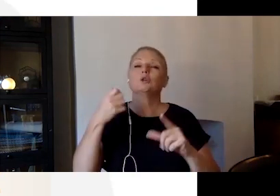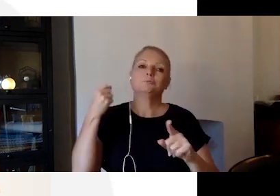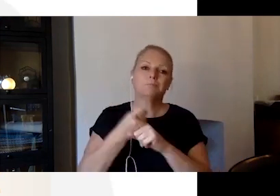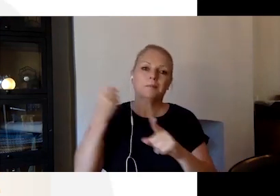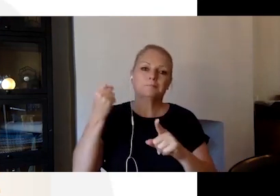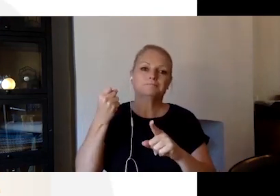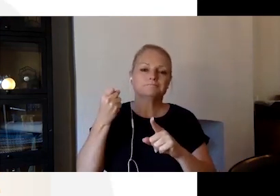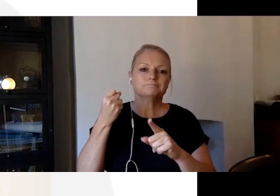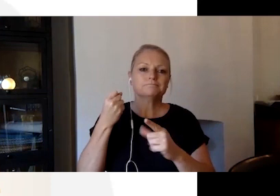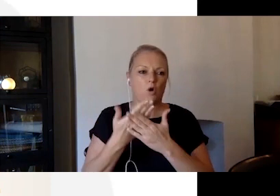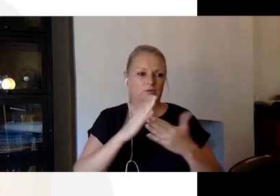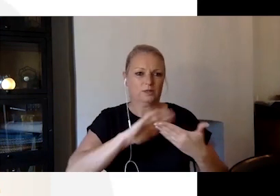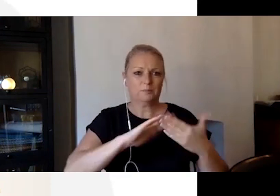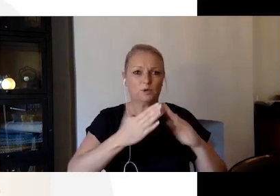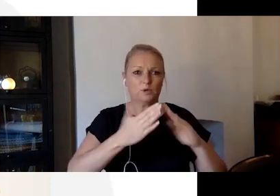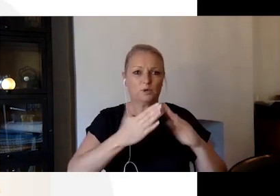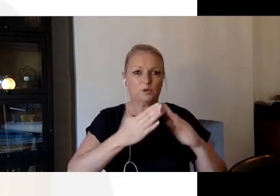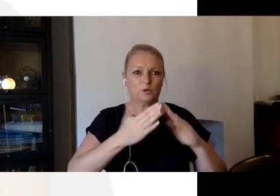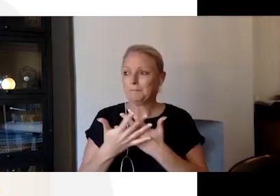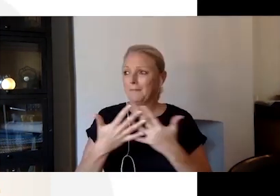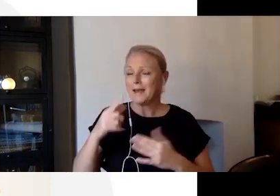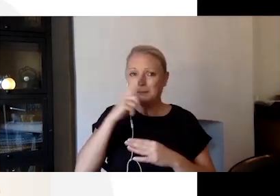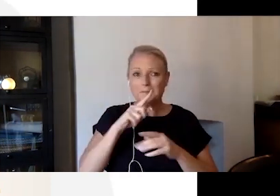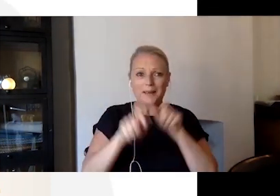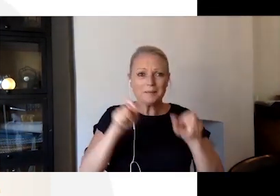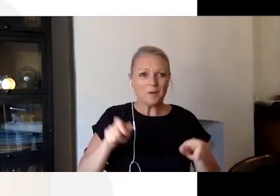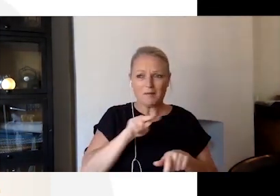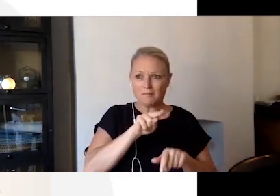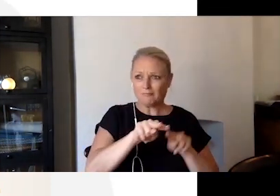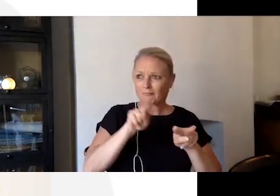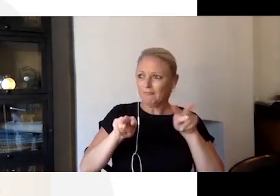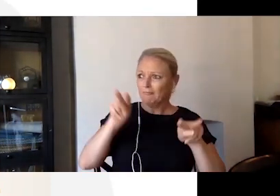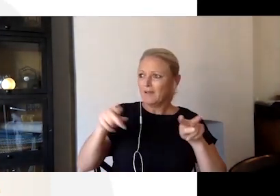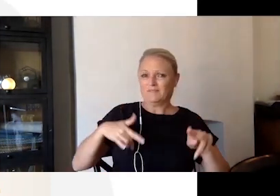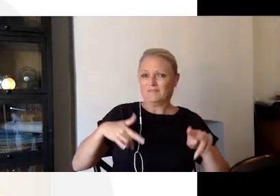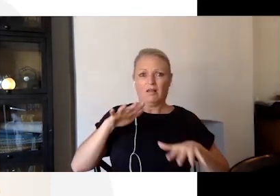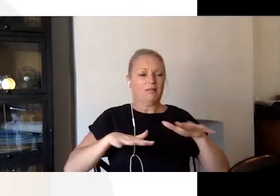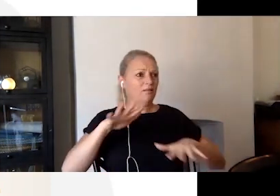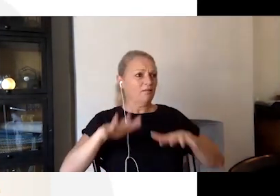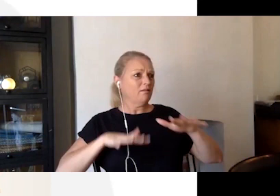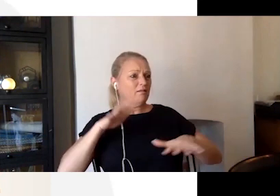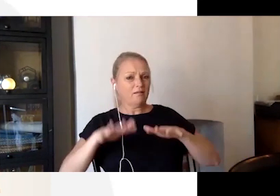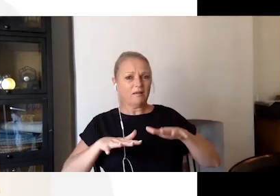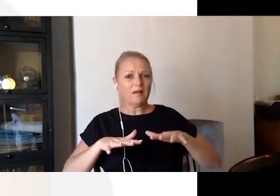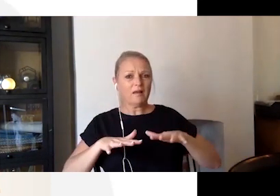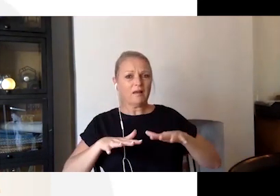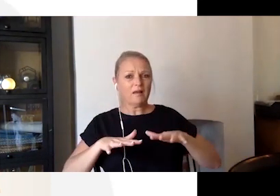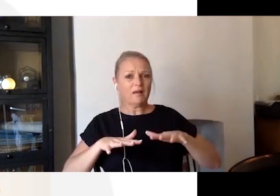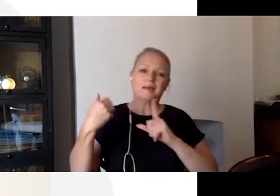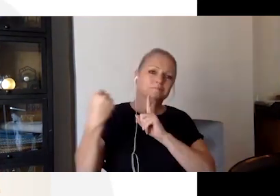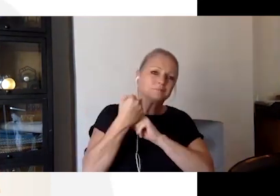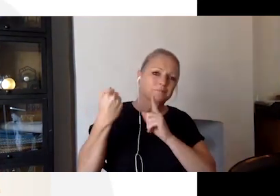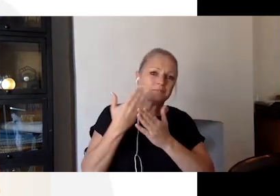in very, very difficult situations with limited options. And this is having a direct impact on our mental health and our